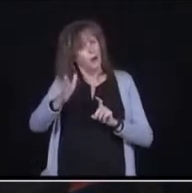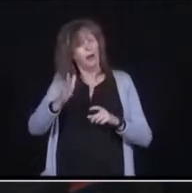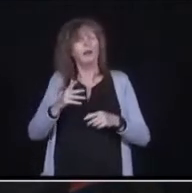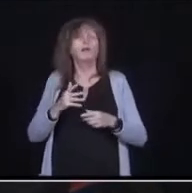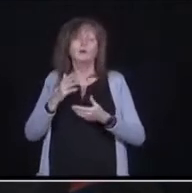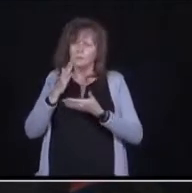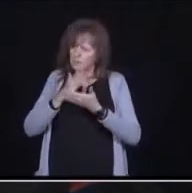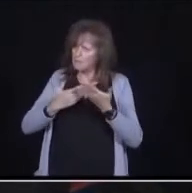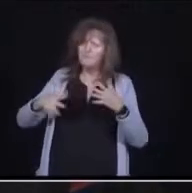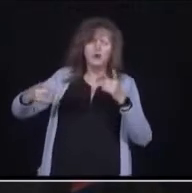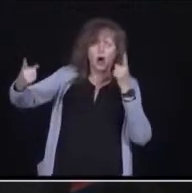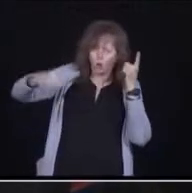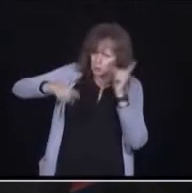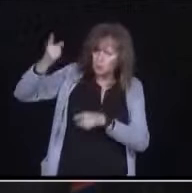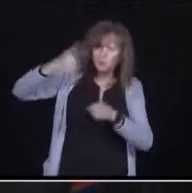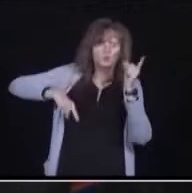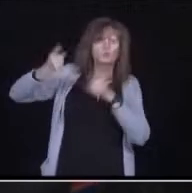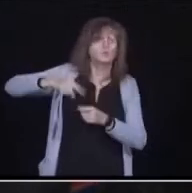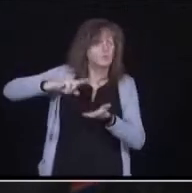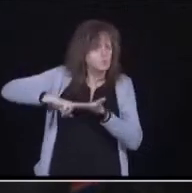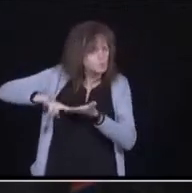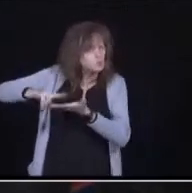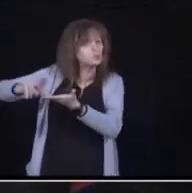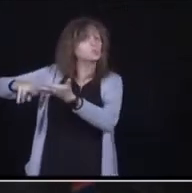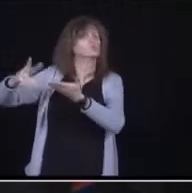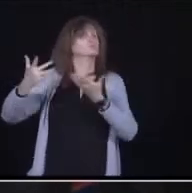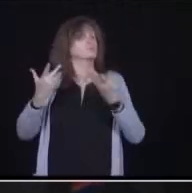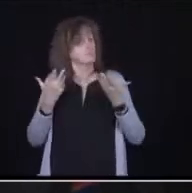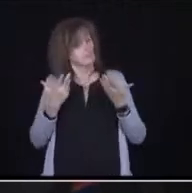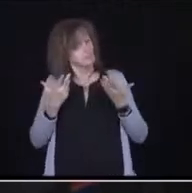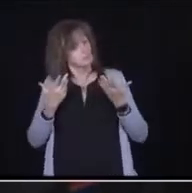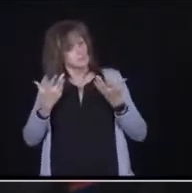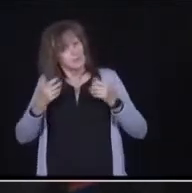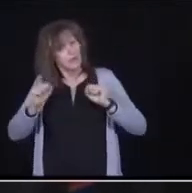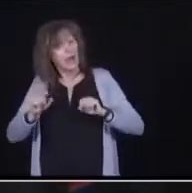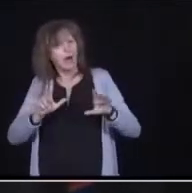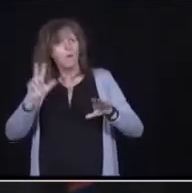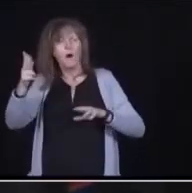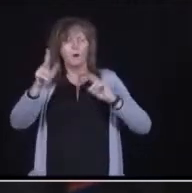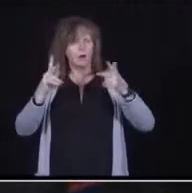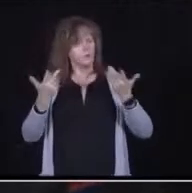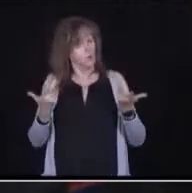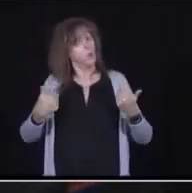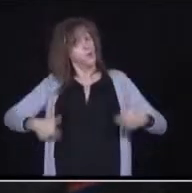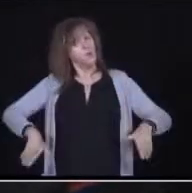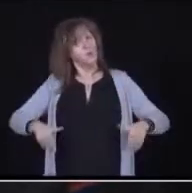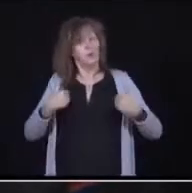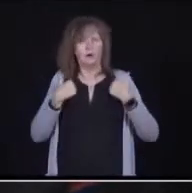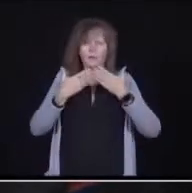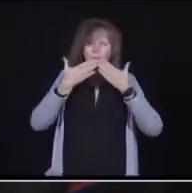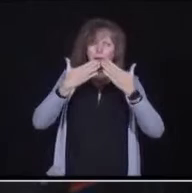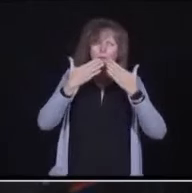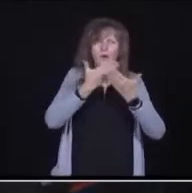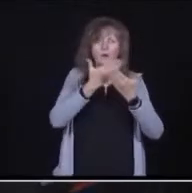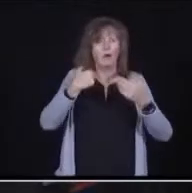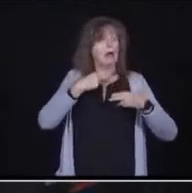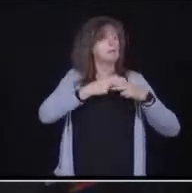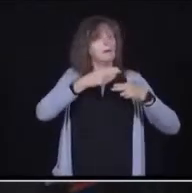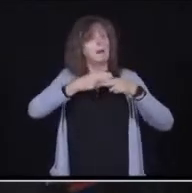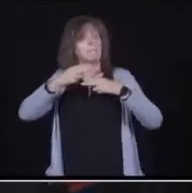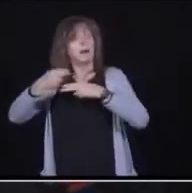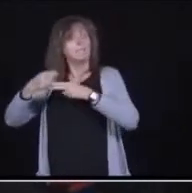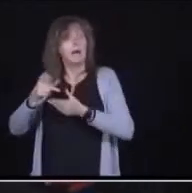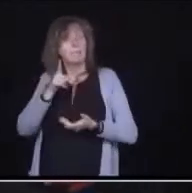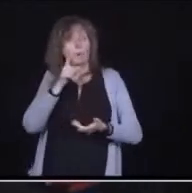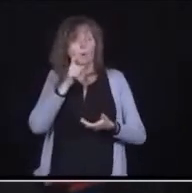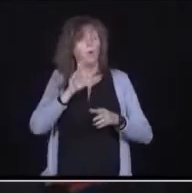I's for the retailers to go out there and do the testing. I'm so grateful. And I'm not going to rattle all the names off, but all the major